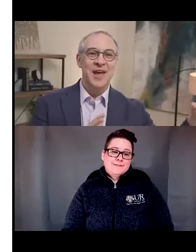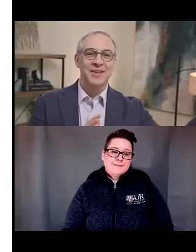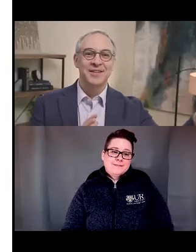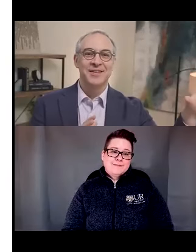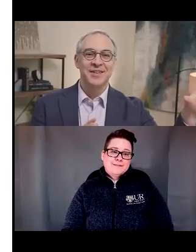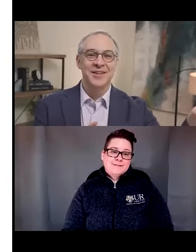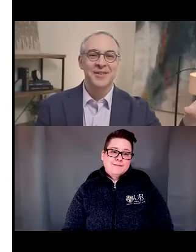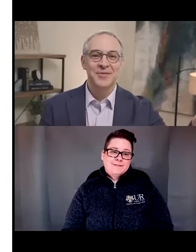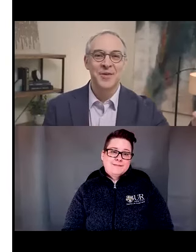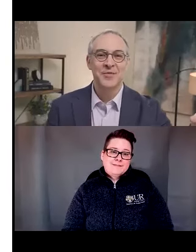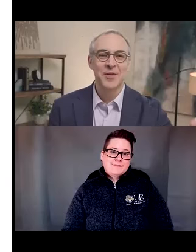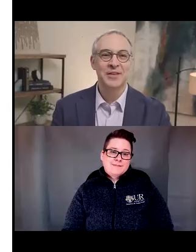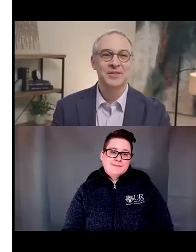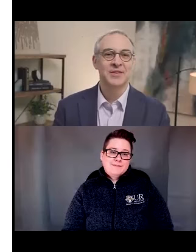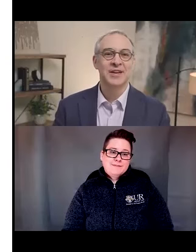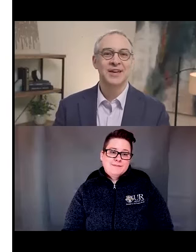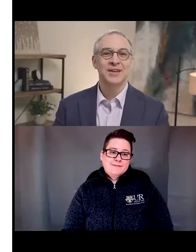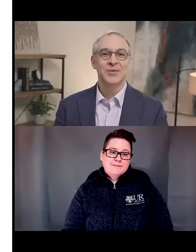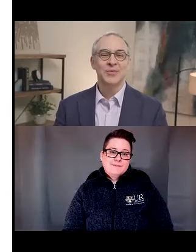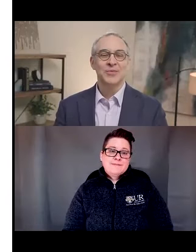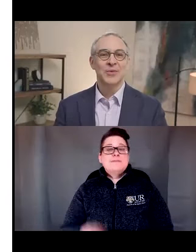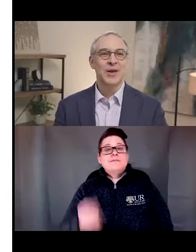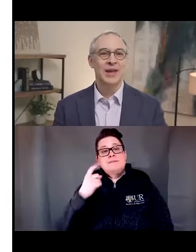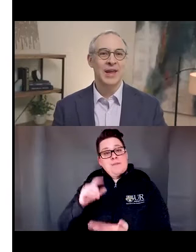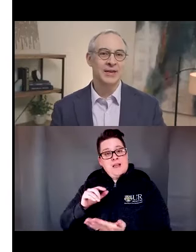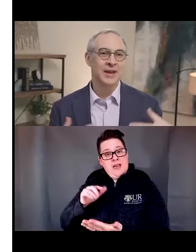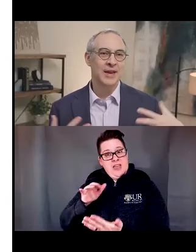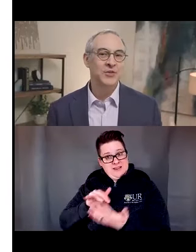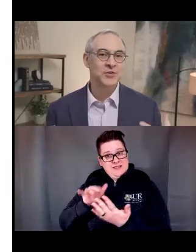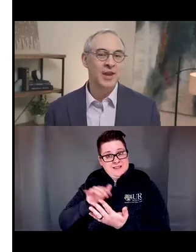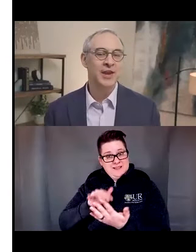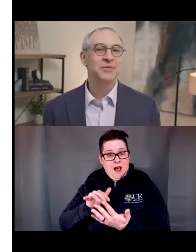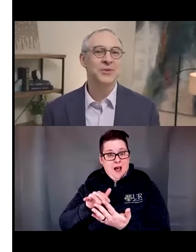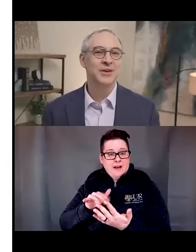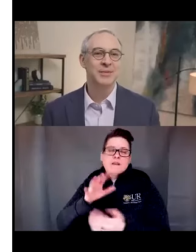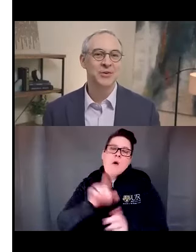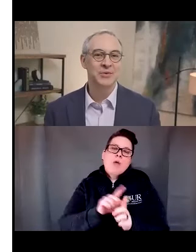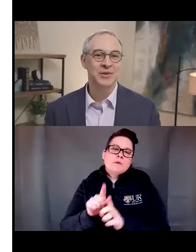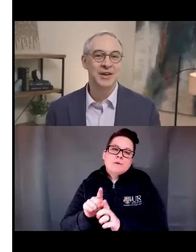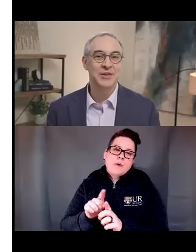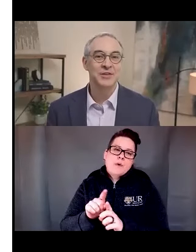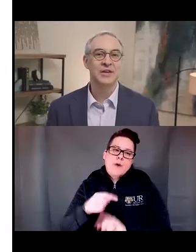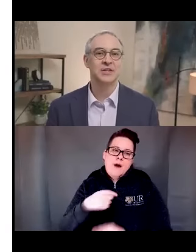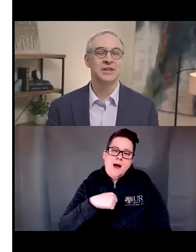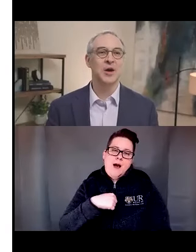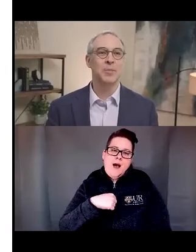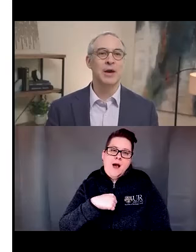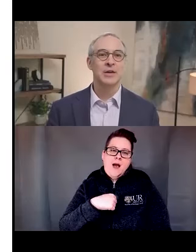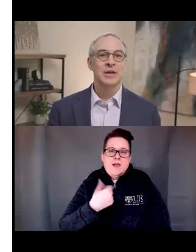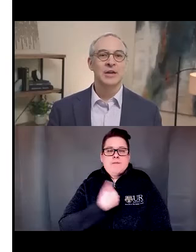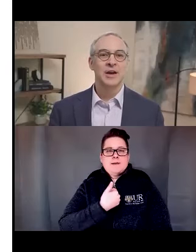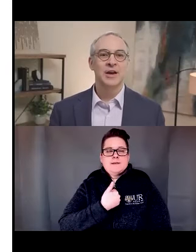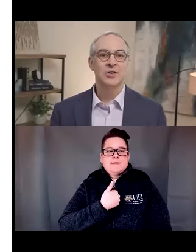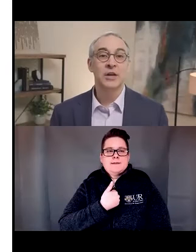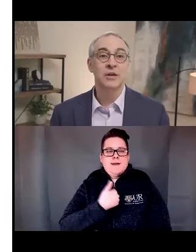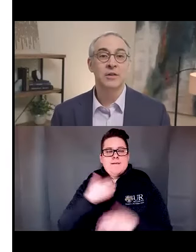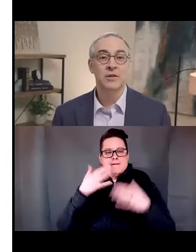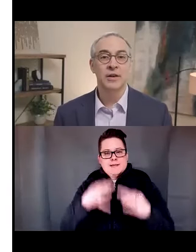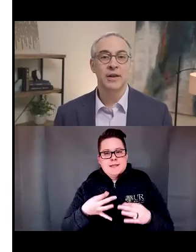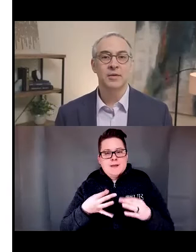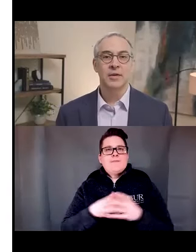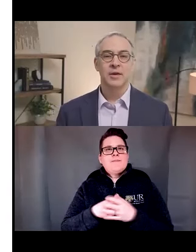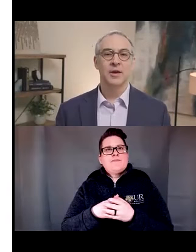From that study, and I also came to my own kind of conviction about